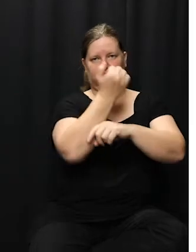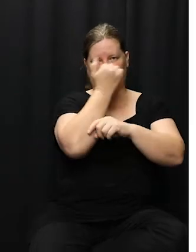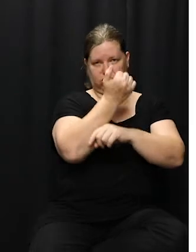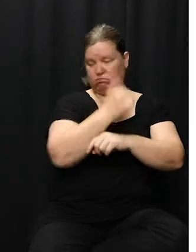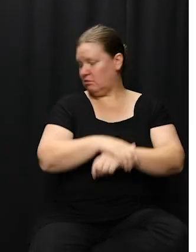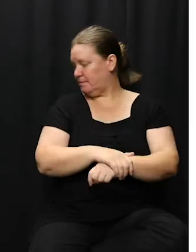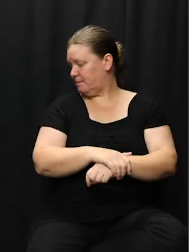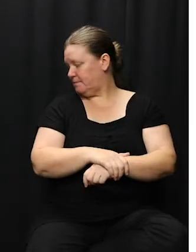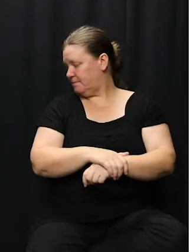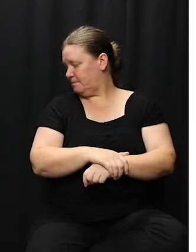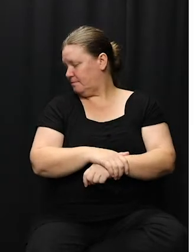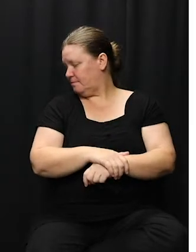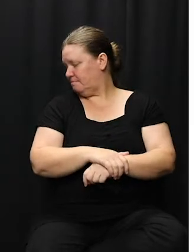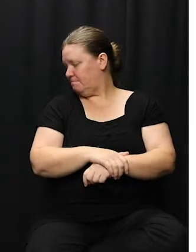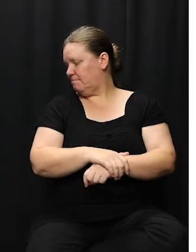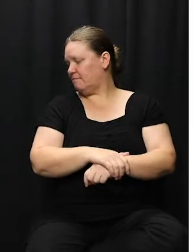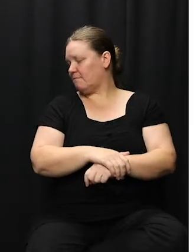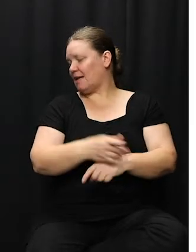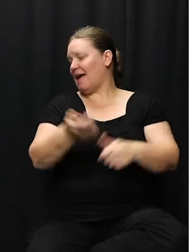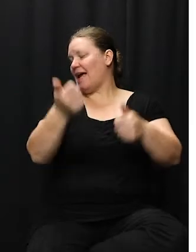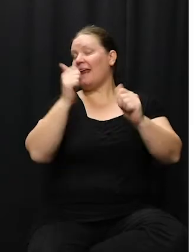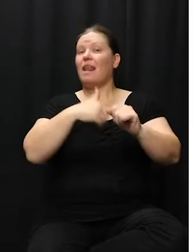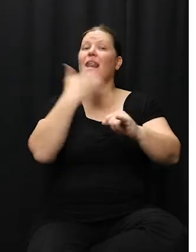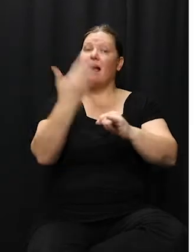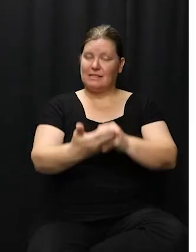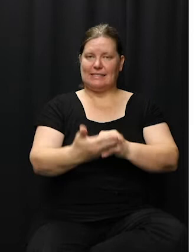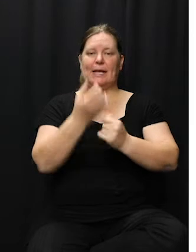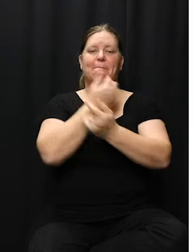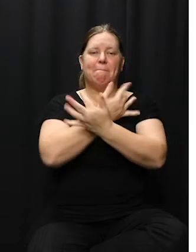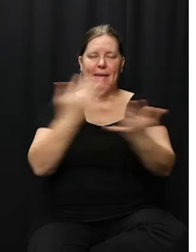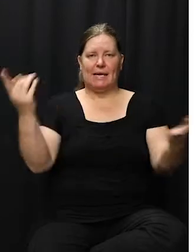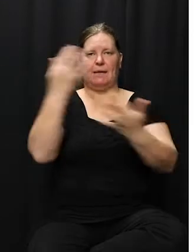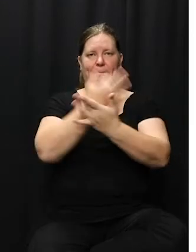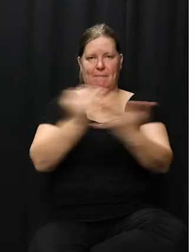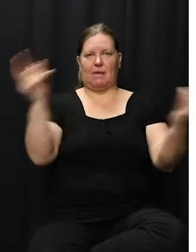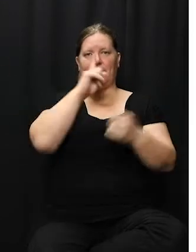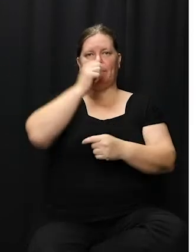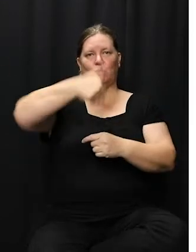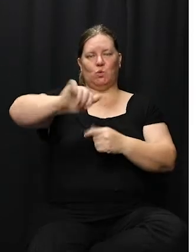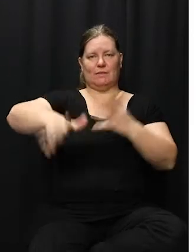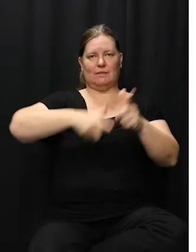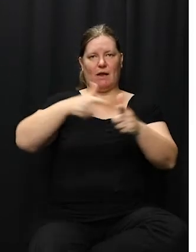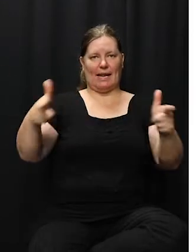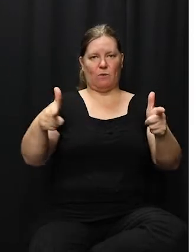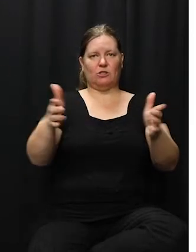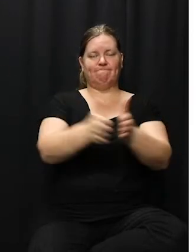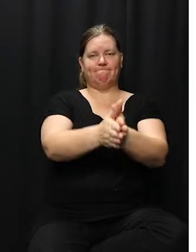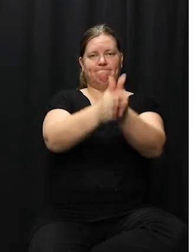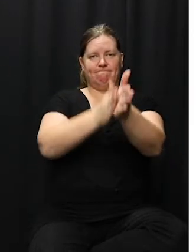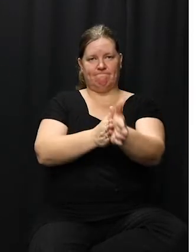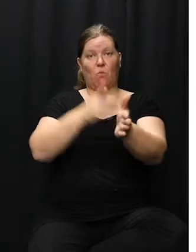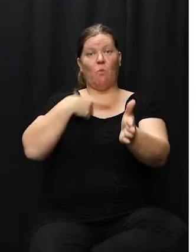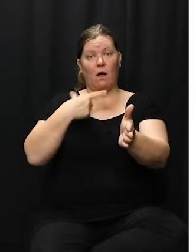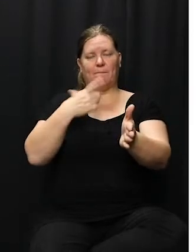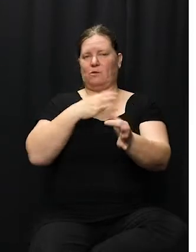And finally, there are many, many, many people using sign language who are delayed because they weren't able to acquire language at the right